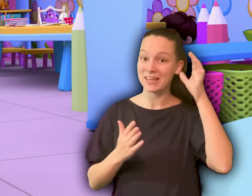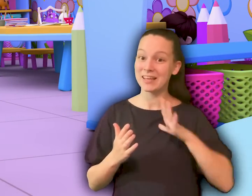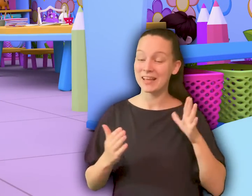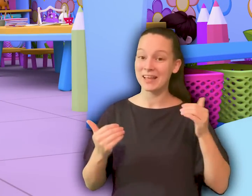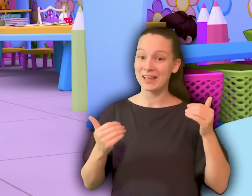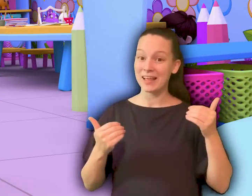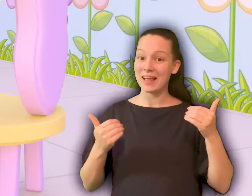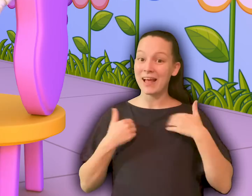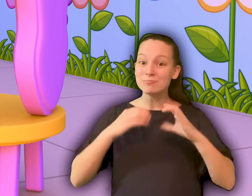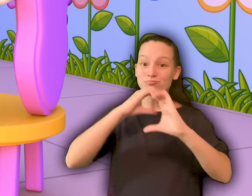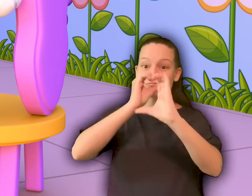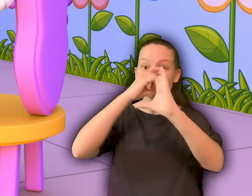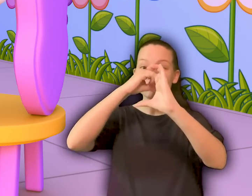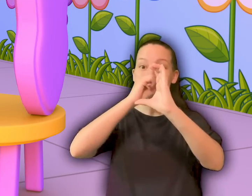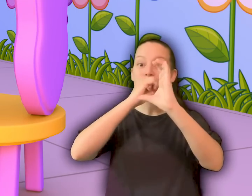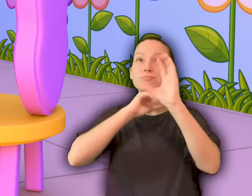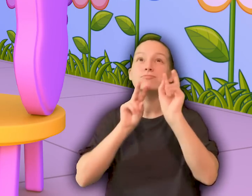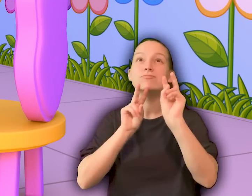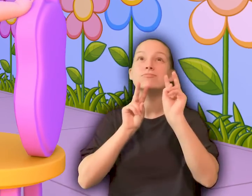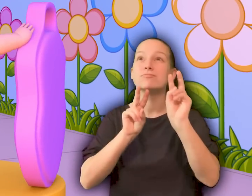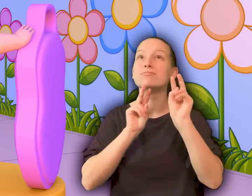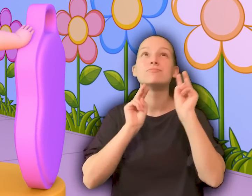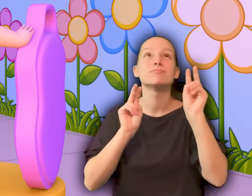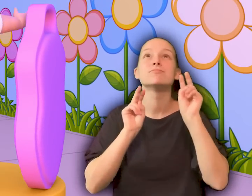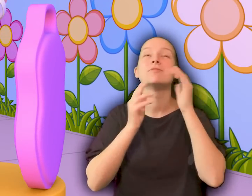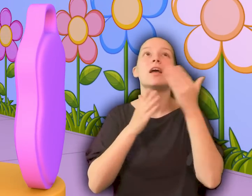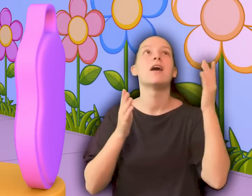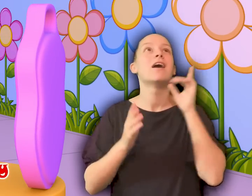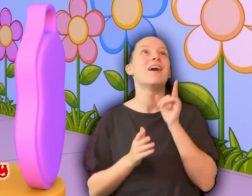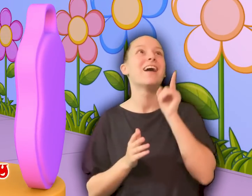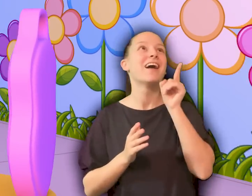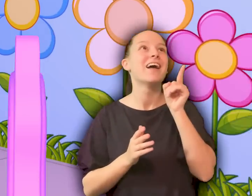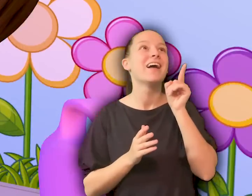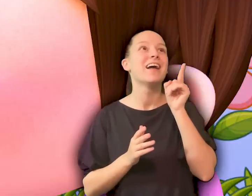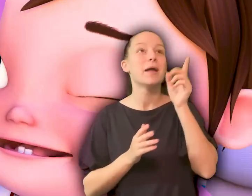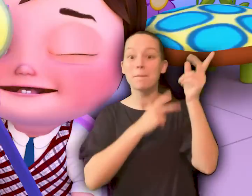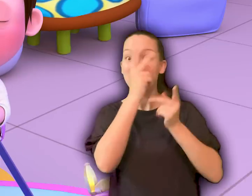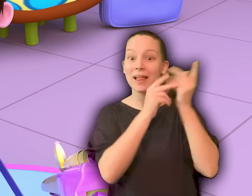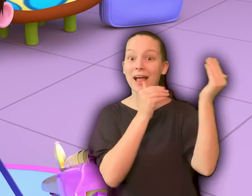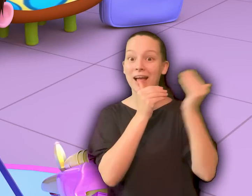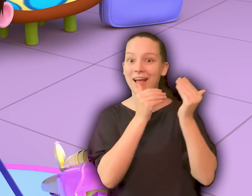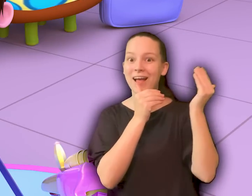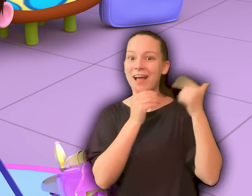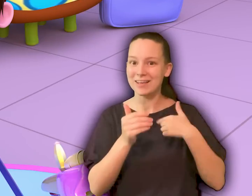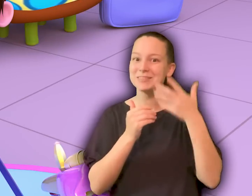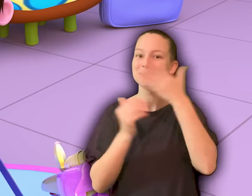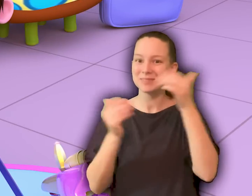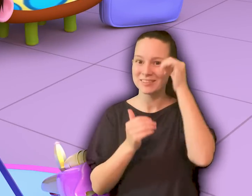I'm a Spaceman holding a telescope staring staring at the sky there's a planet